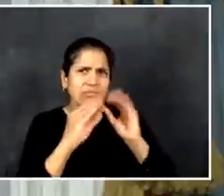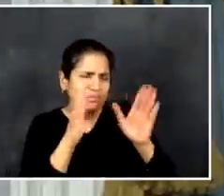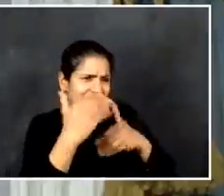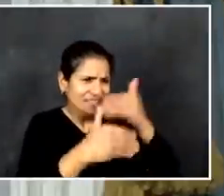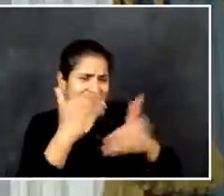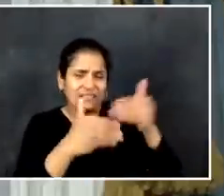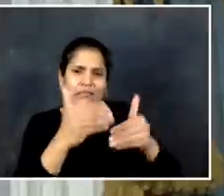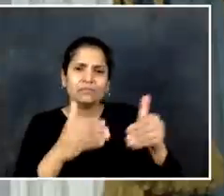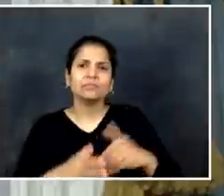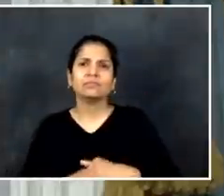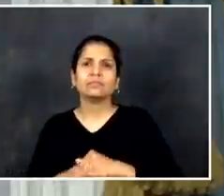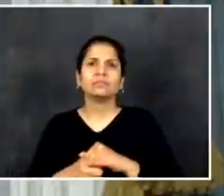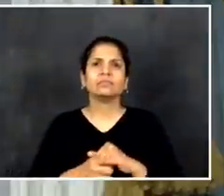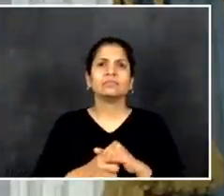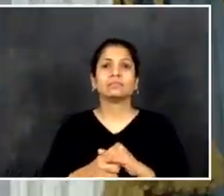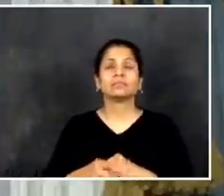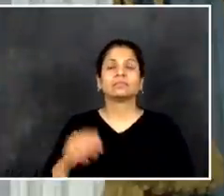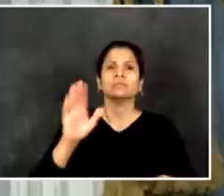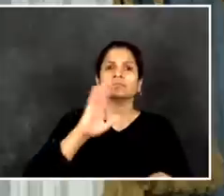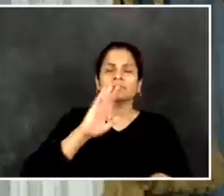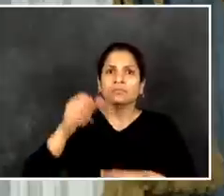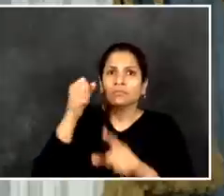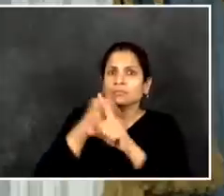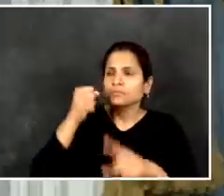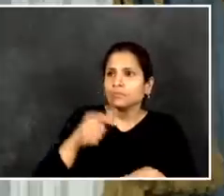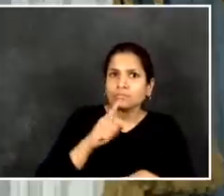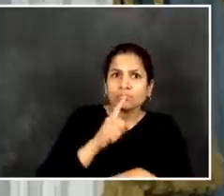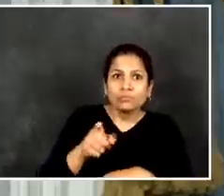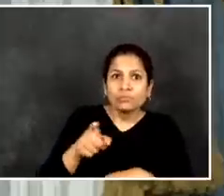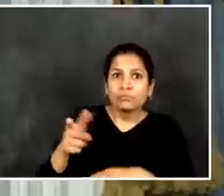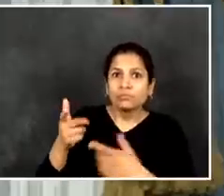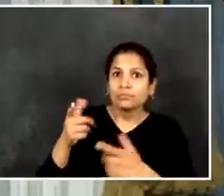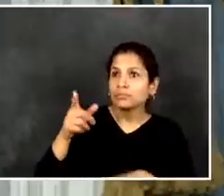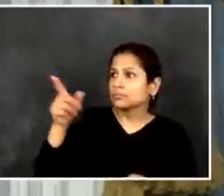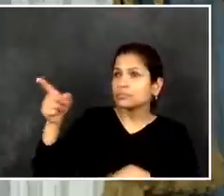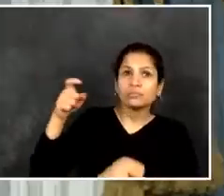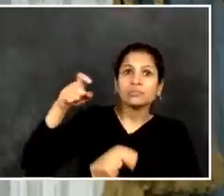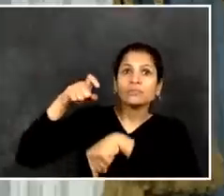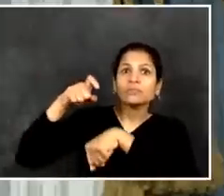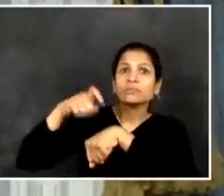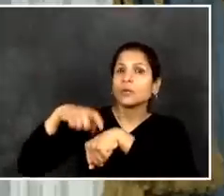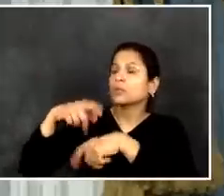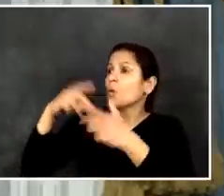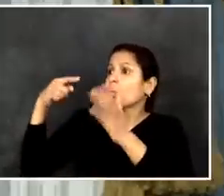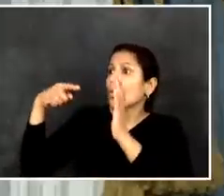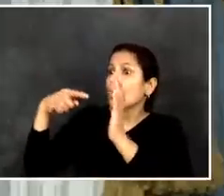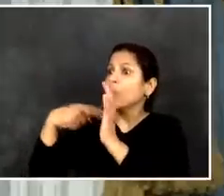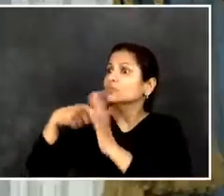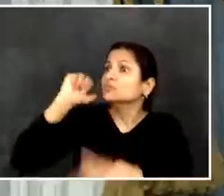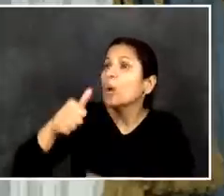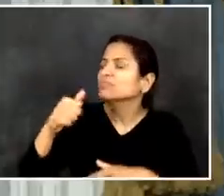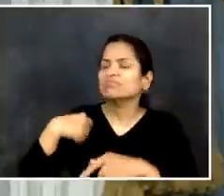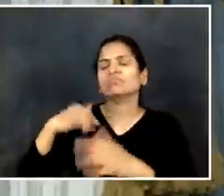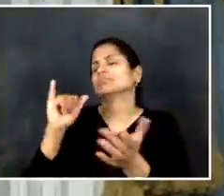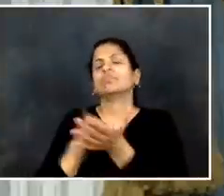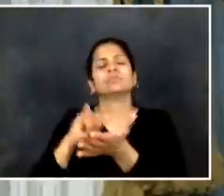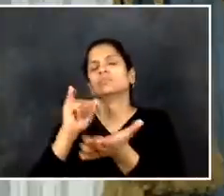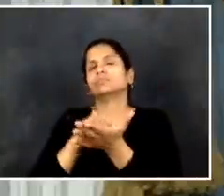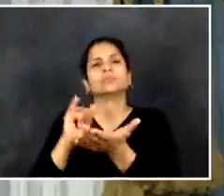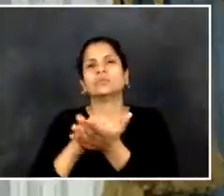tomorrow. But it was a constant process where they were working to make the device better and better, to be more functional every day while we were watching the